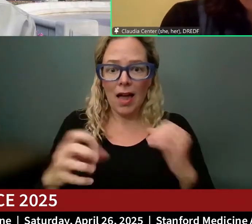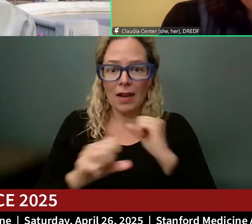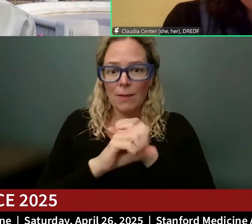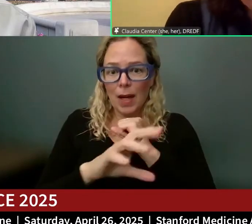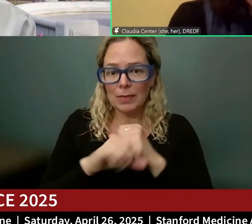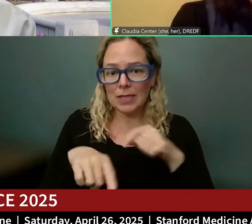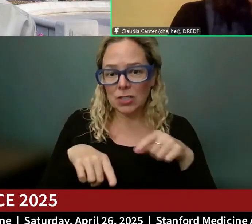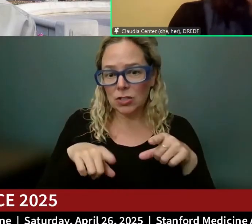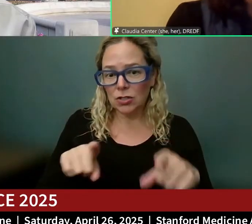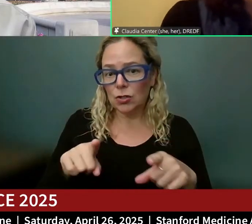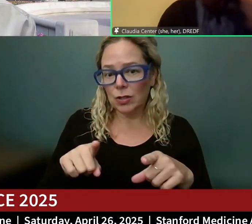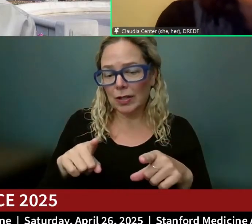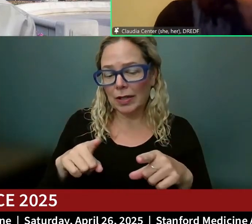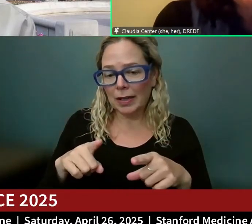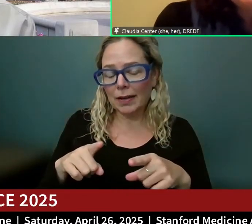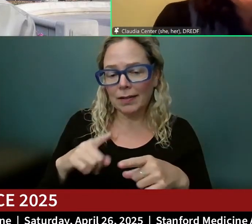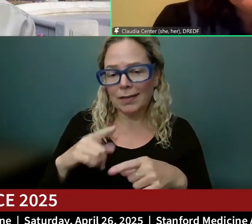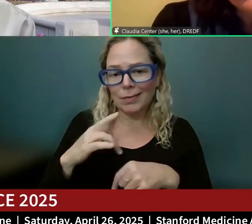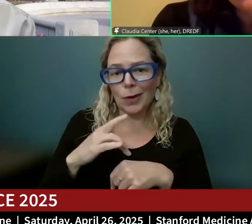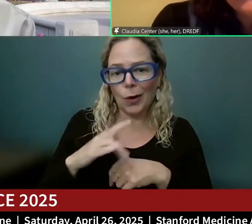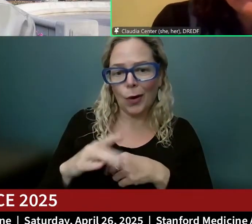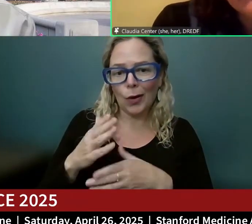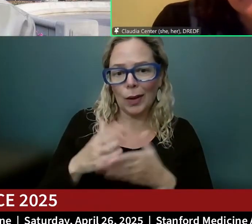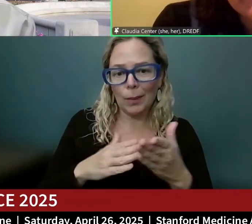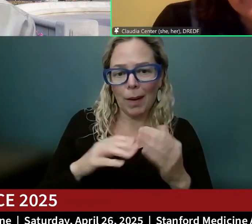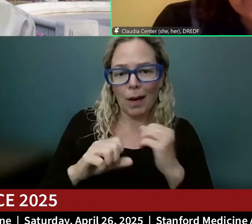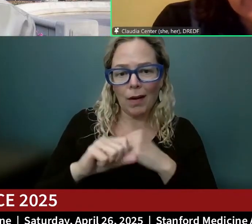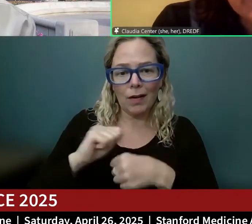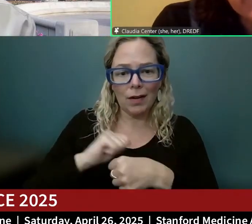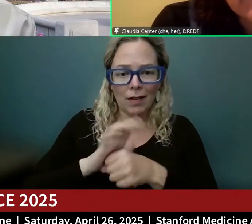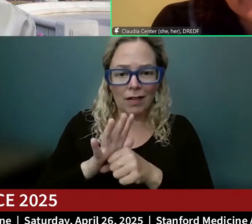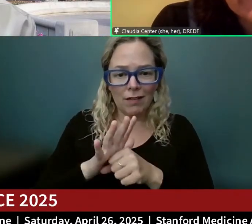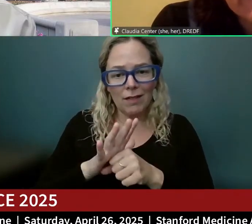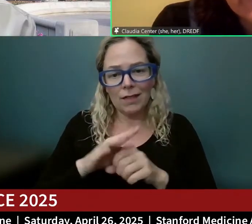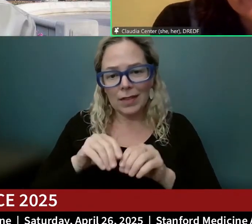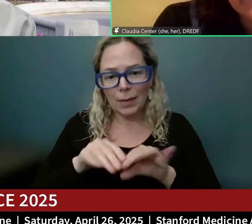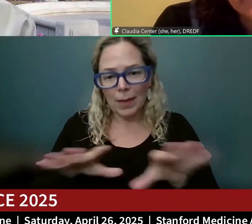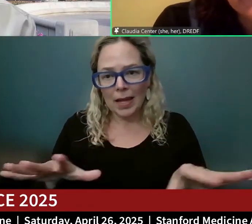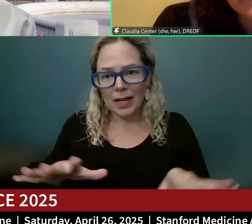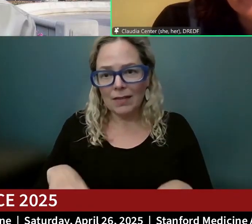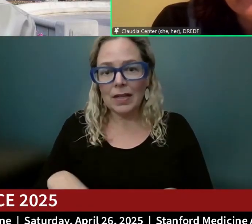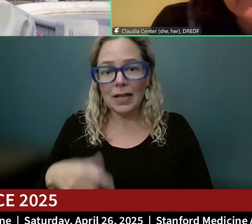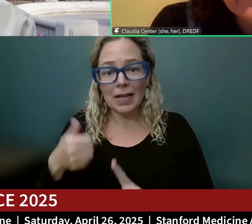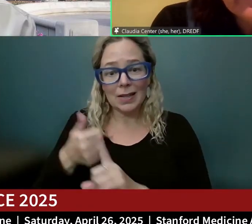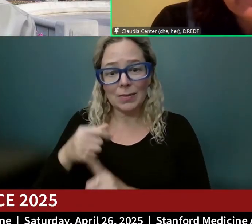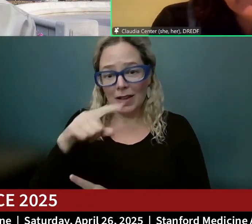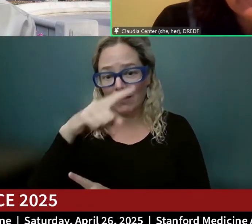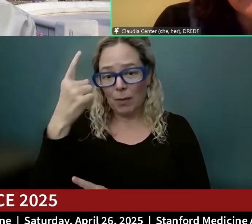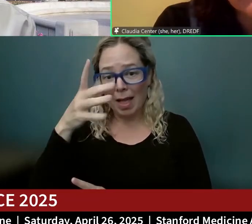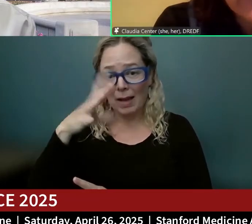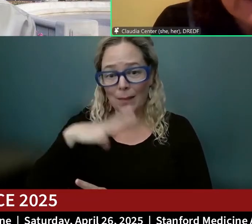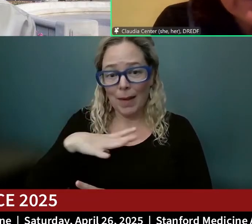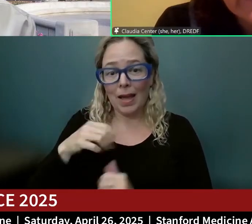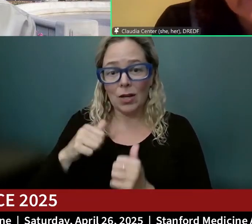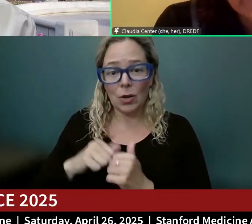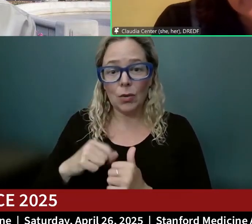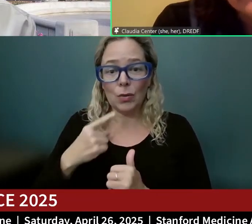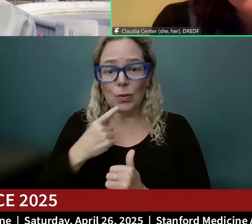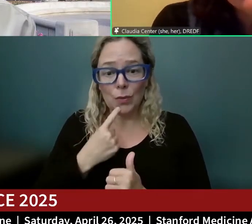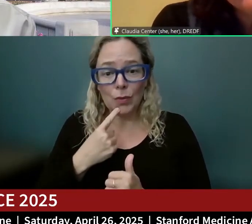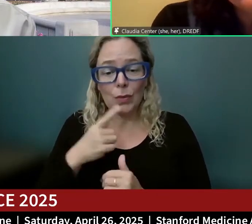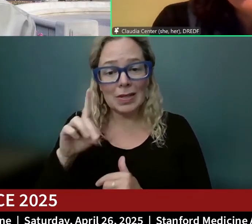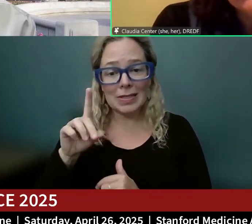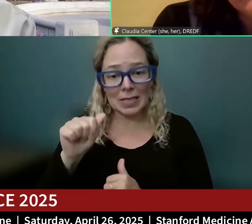early part of the pandemic. He's a Black man with significant disabilities, including